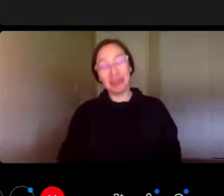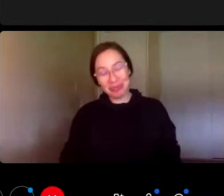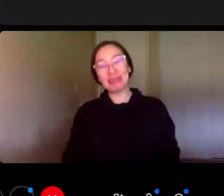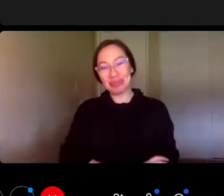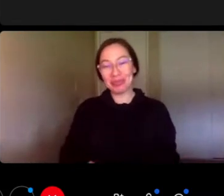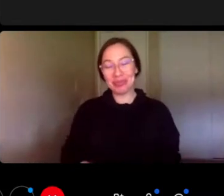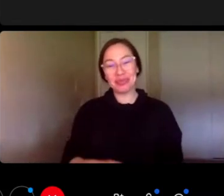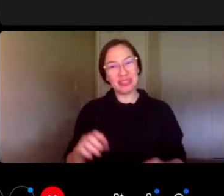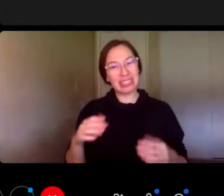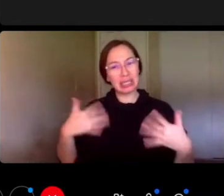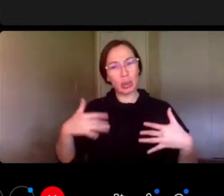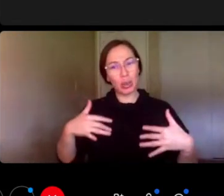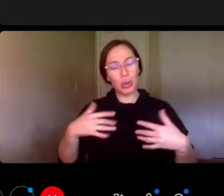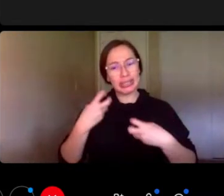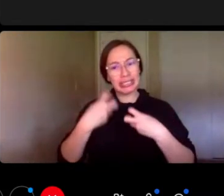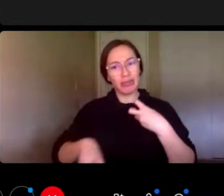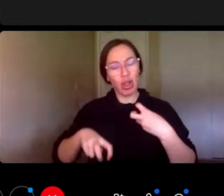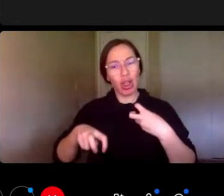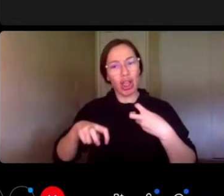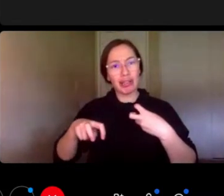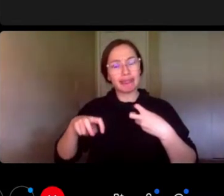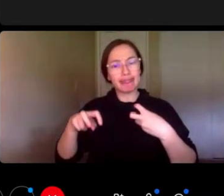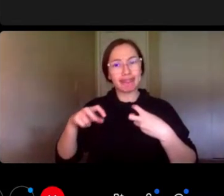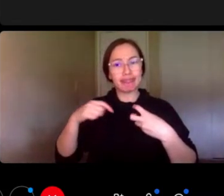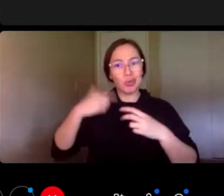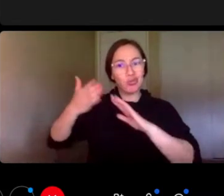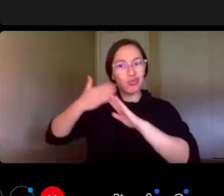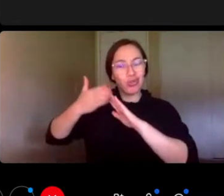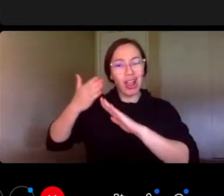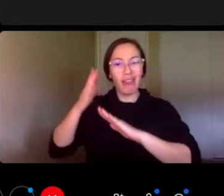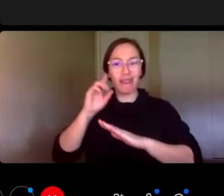it was a difficult run for me as a board member.